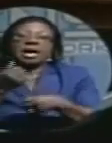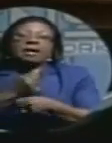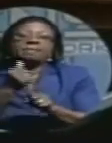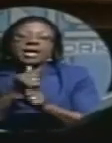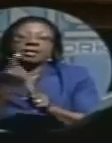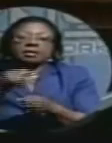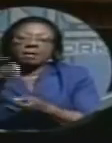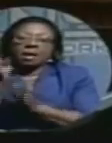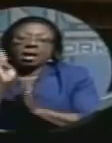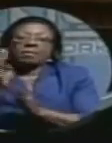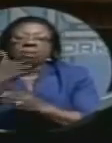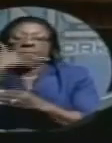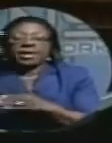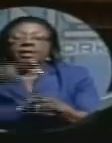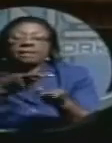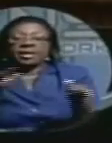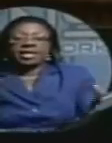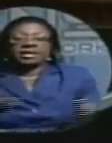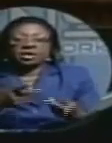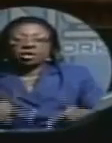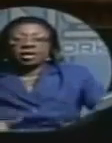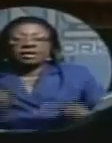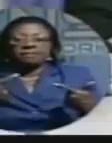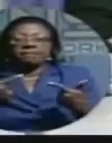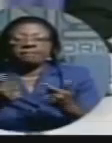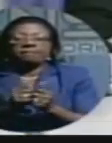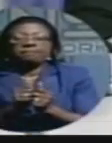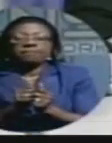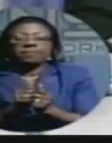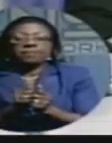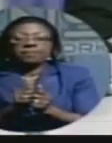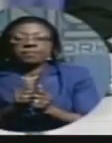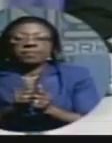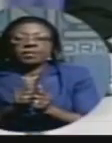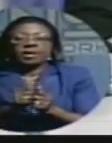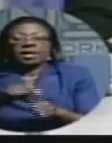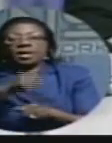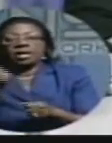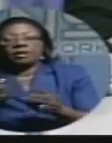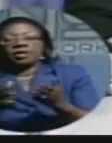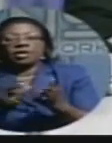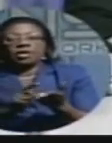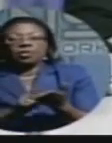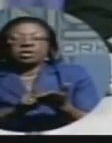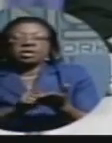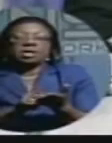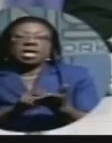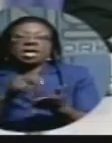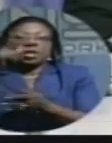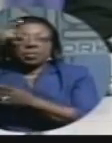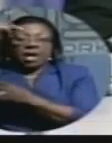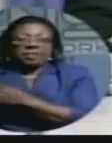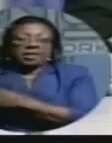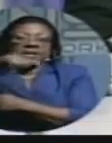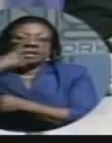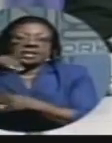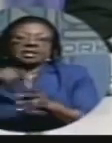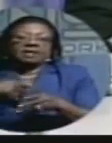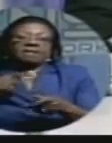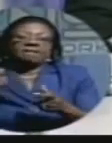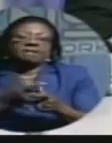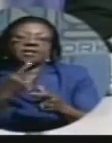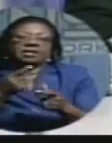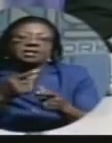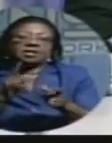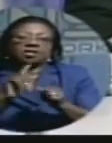the Bahamas a better place to live in. In other news tonight, the Prime Minister has issued his first public comments